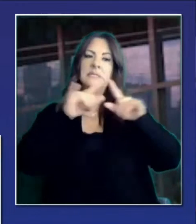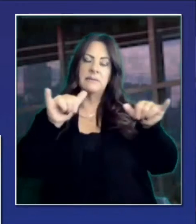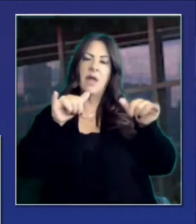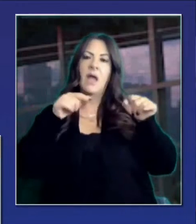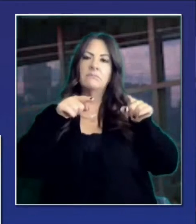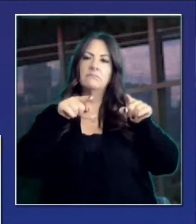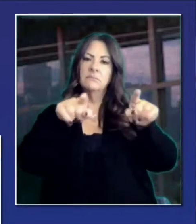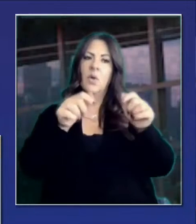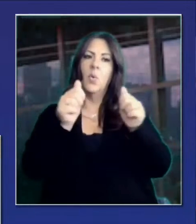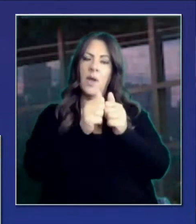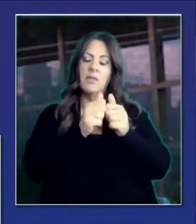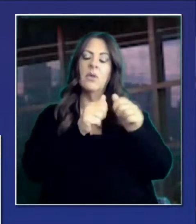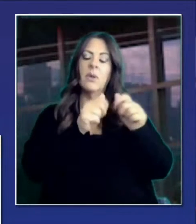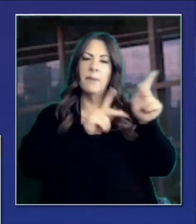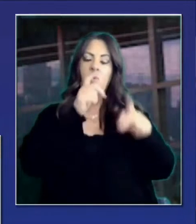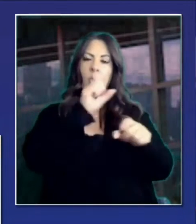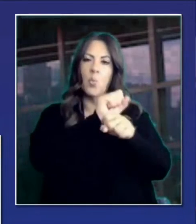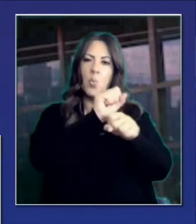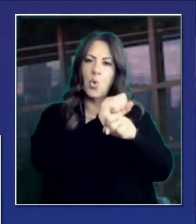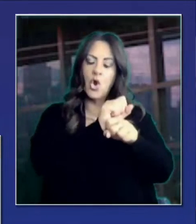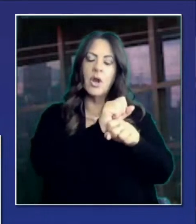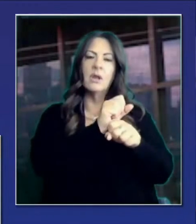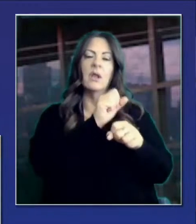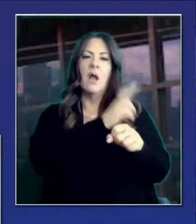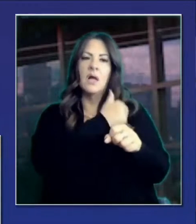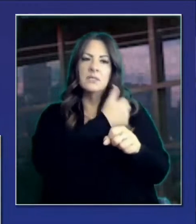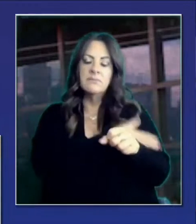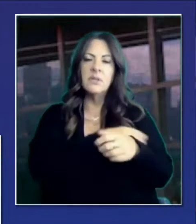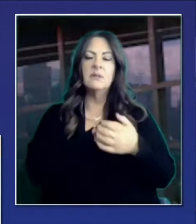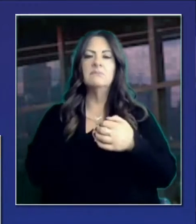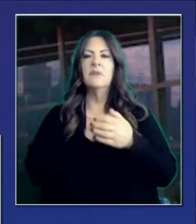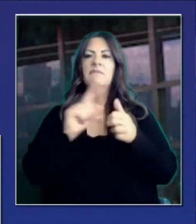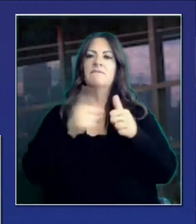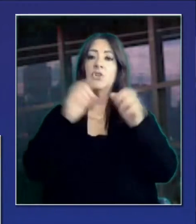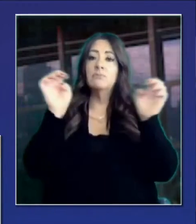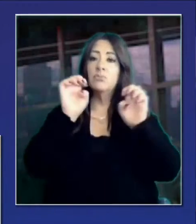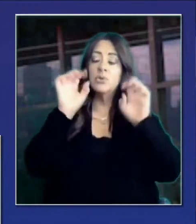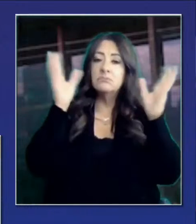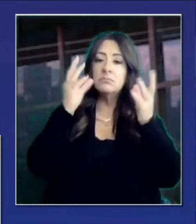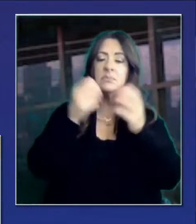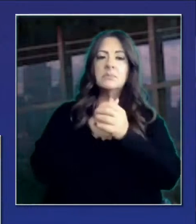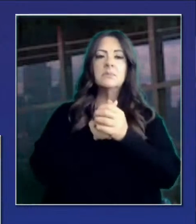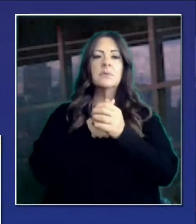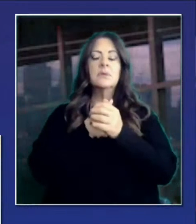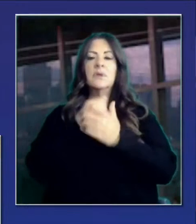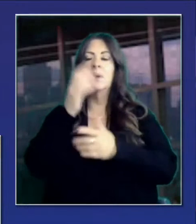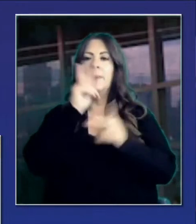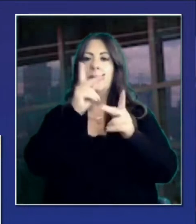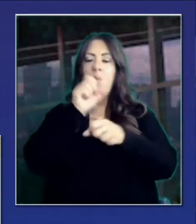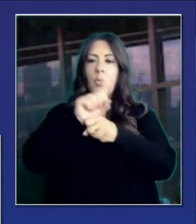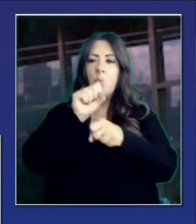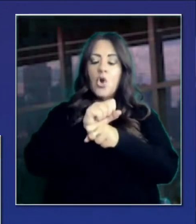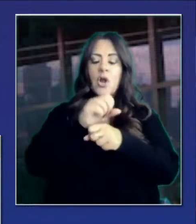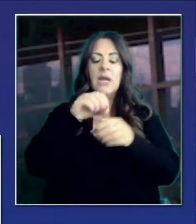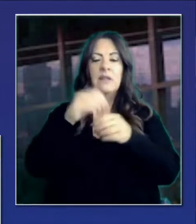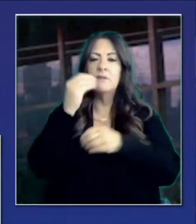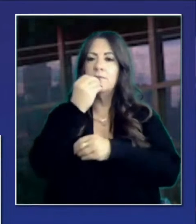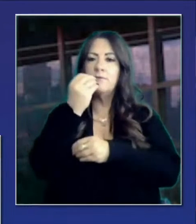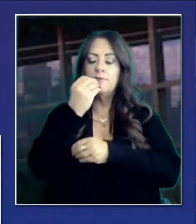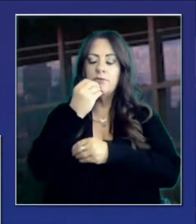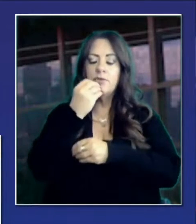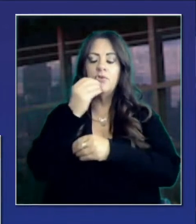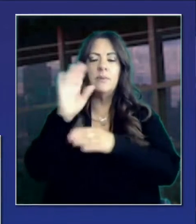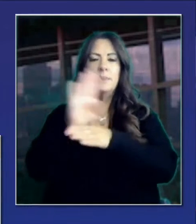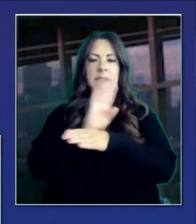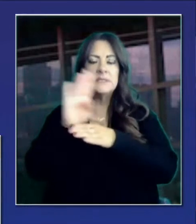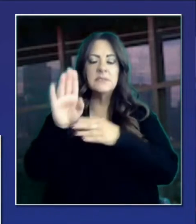first responders, food and agriculture workers, and school staff and teachers. So I want to make this clear. We